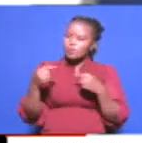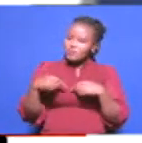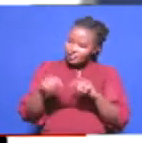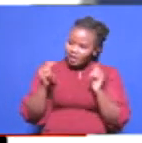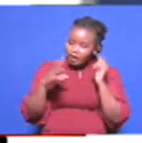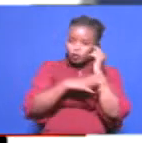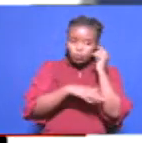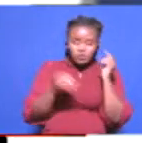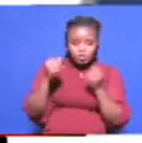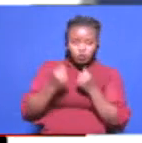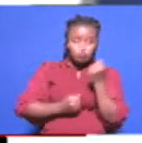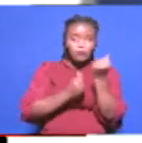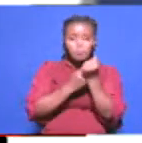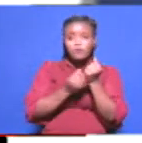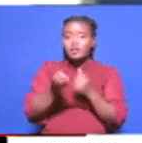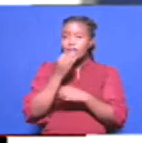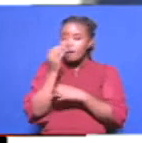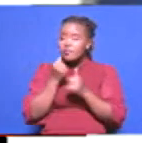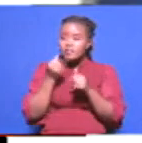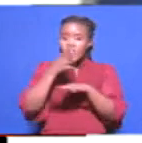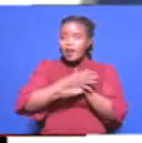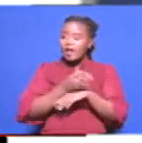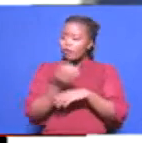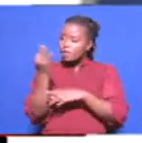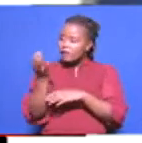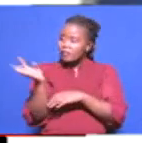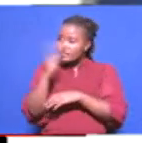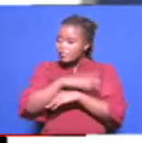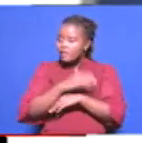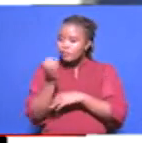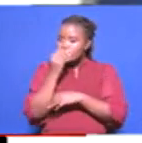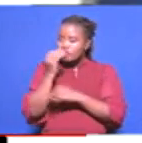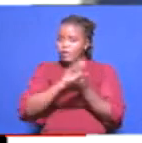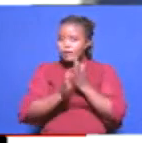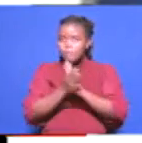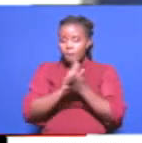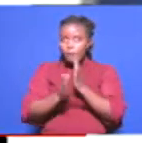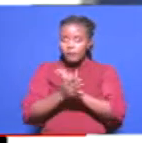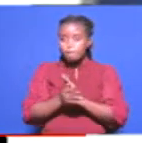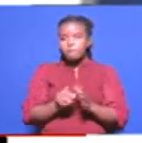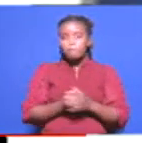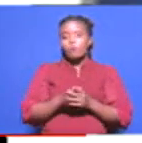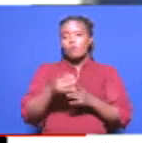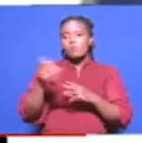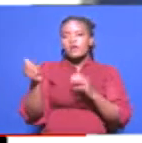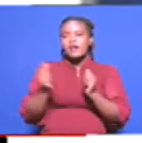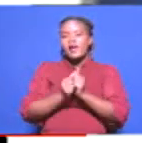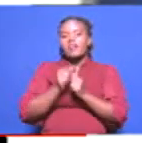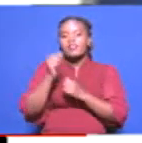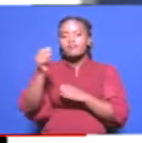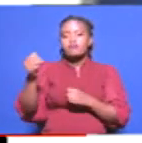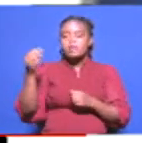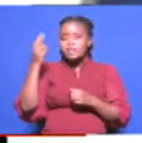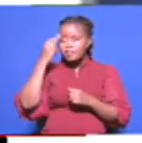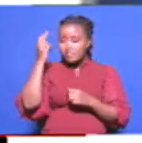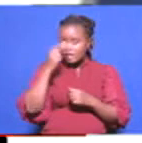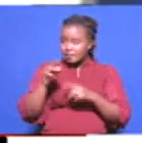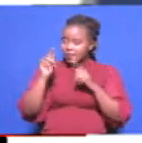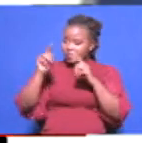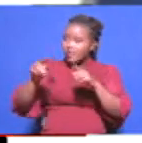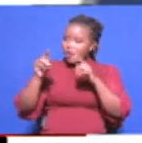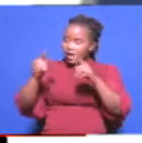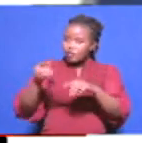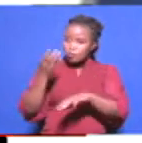family after going hungry for 3 days. Meanwhile, 15 suspects accused of stoning Raila Odinga's helicopter have been